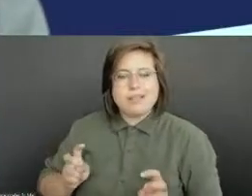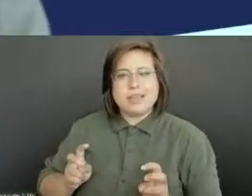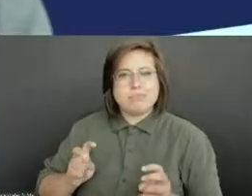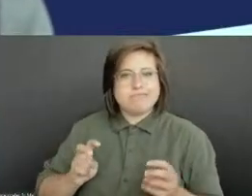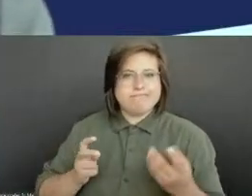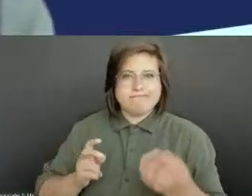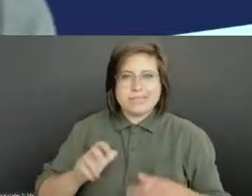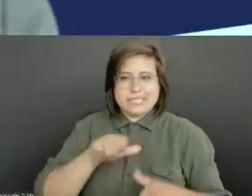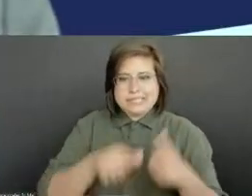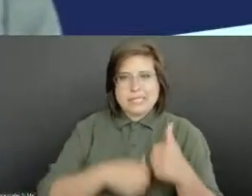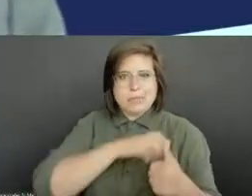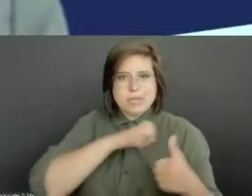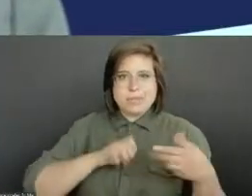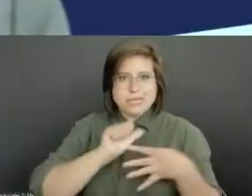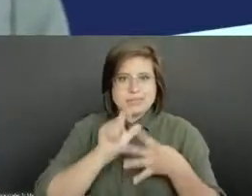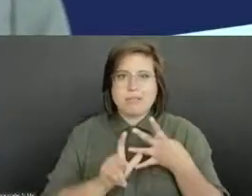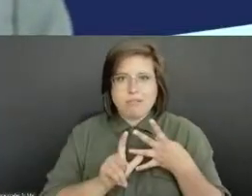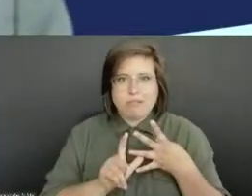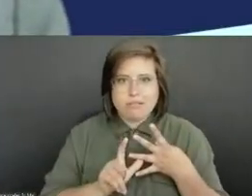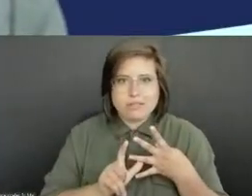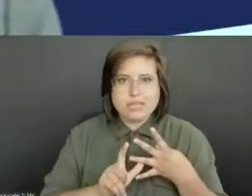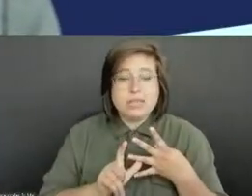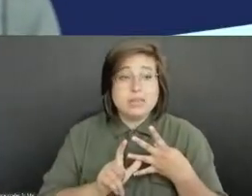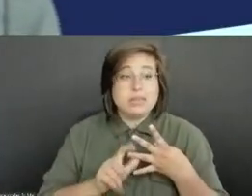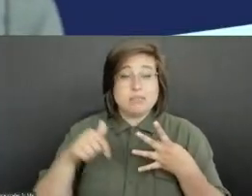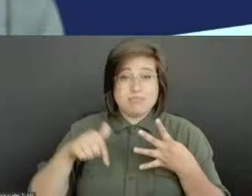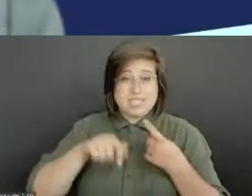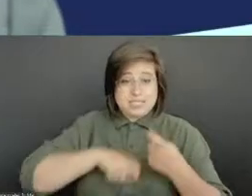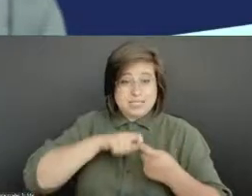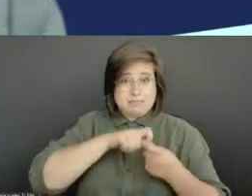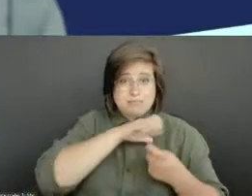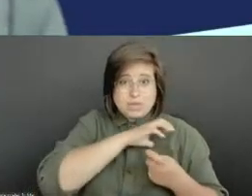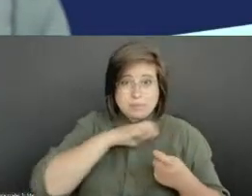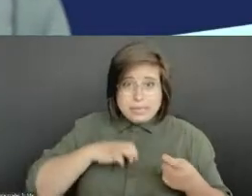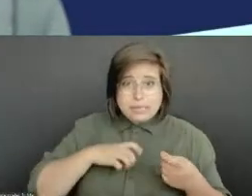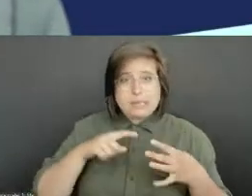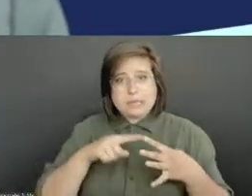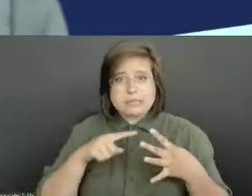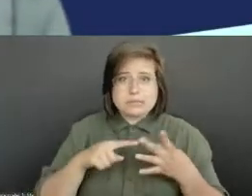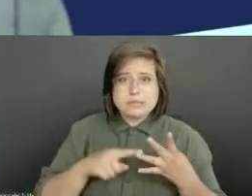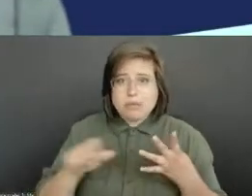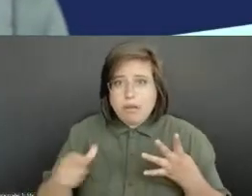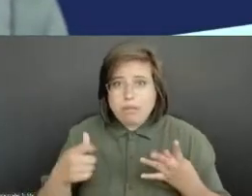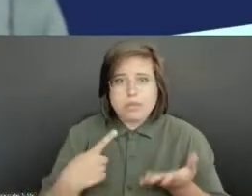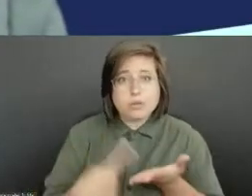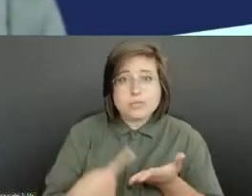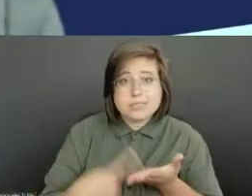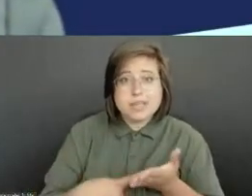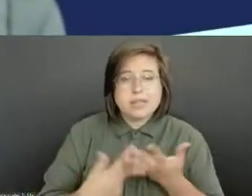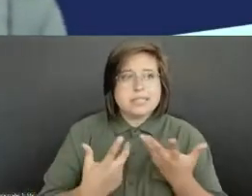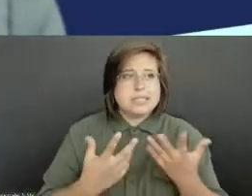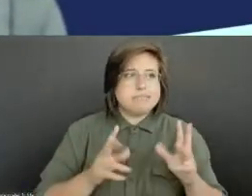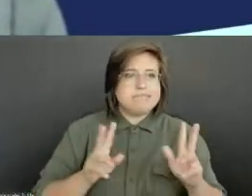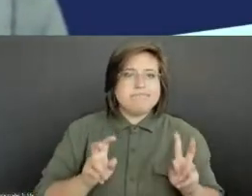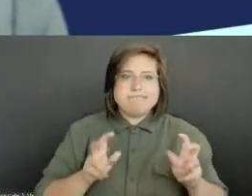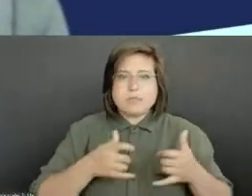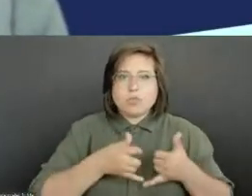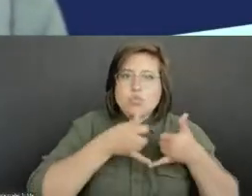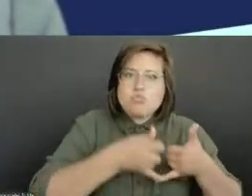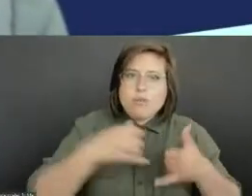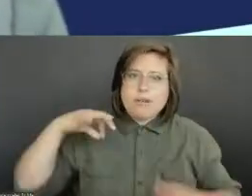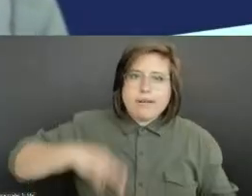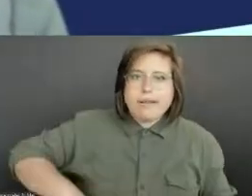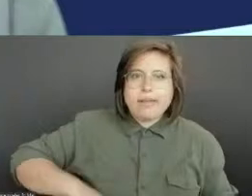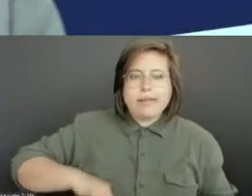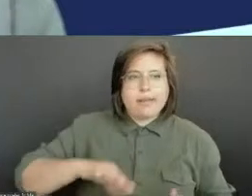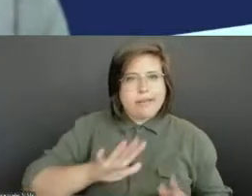committees, there's quite a few places in this committee and others where we talk about rewarding and incentivizing equity. And I think